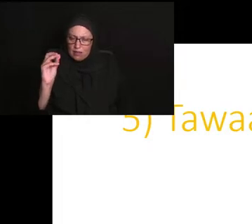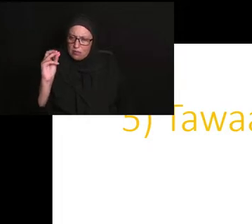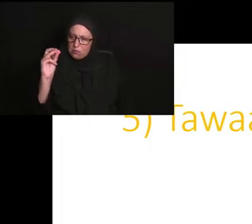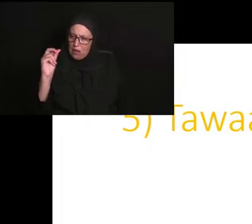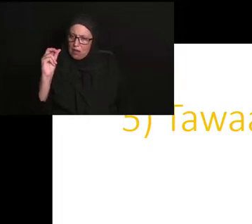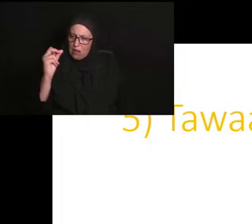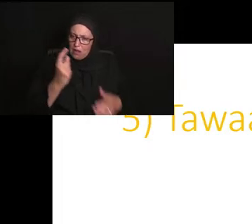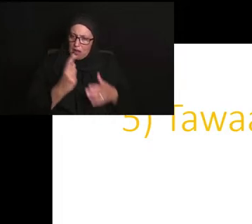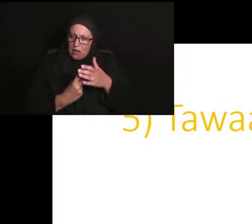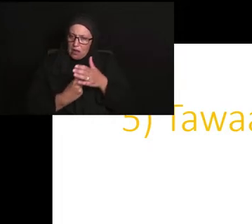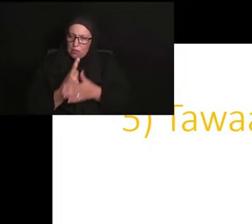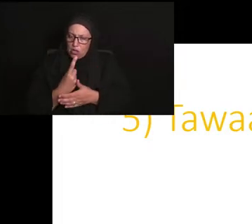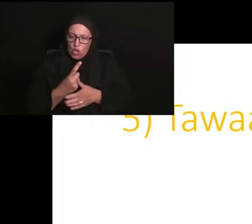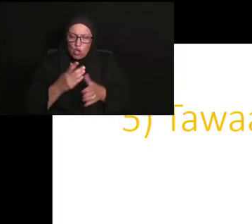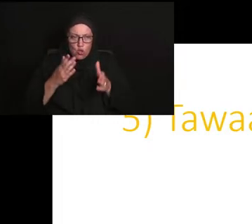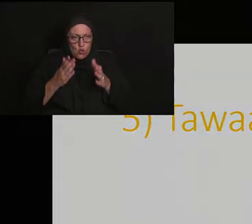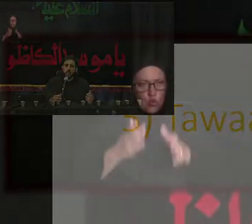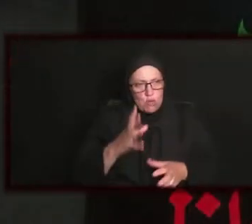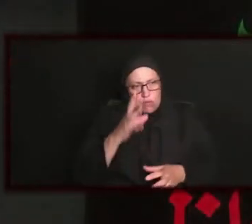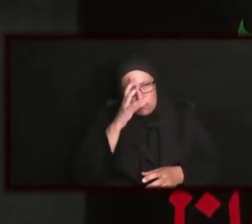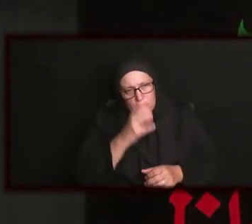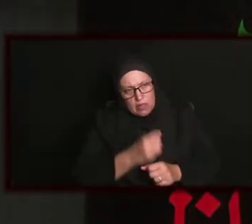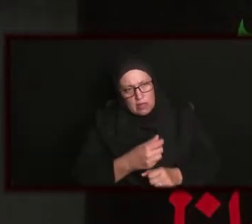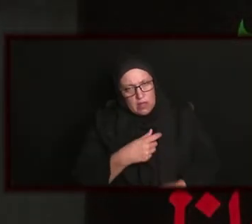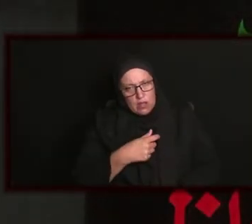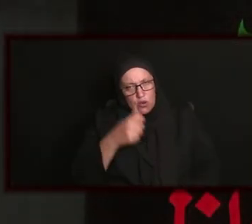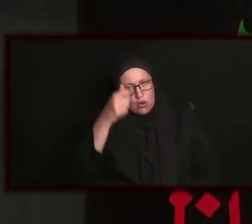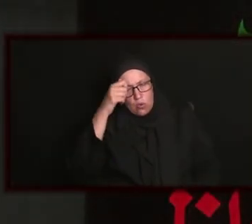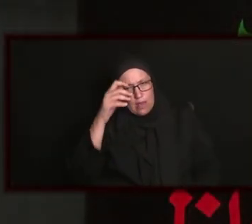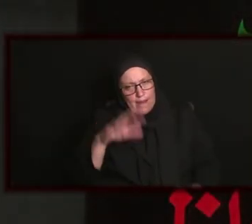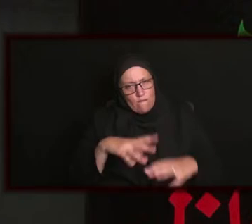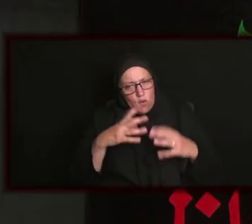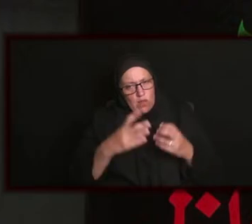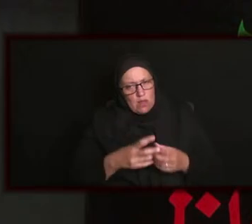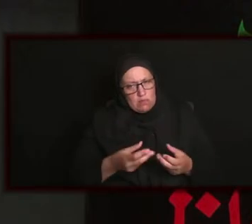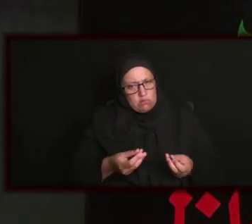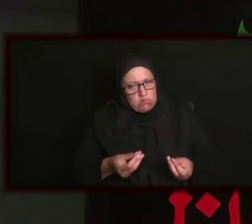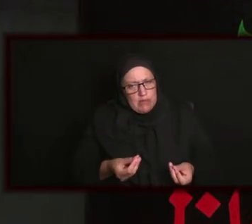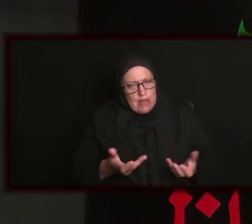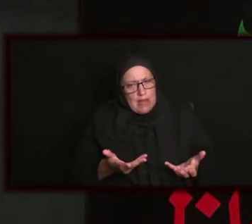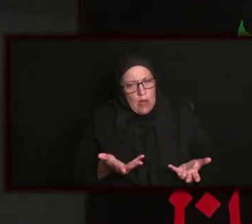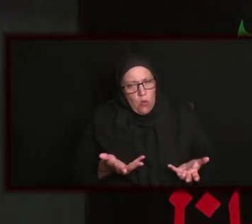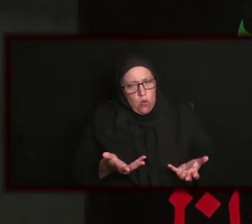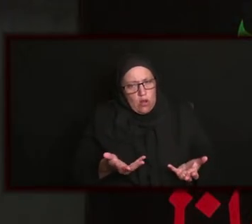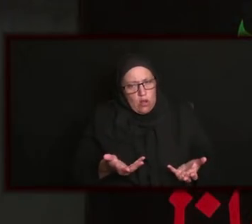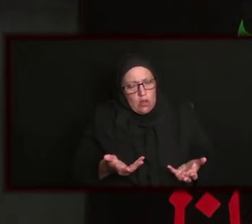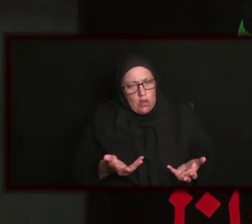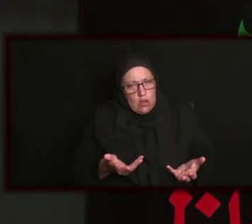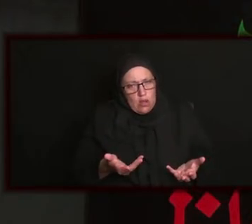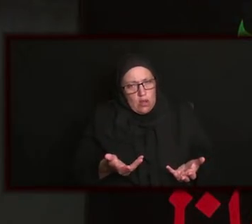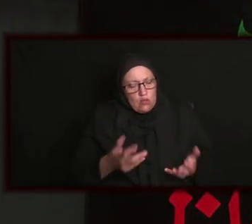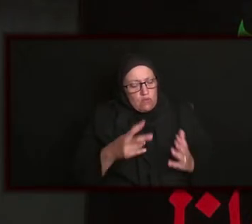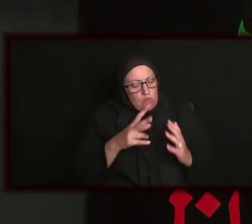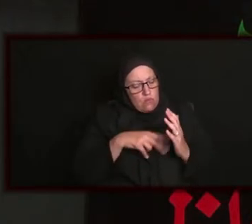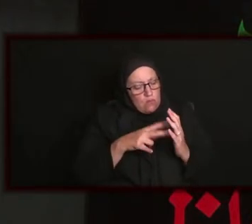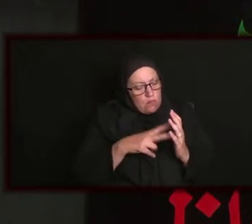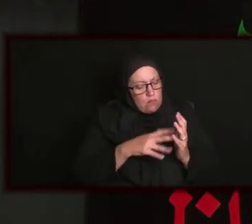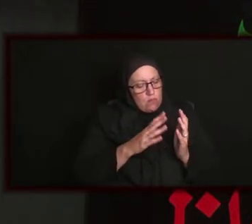now believes that he knows everything? He reads a few books, listens to a few lectures, and he thinks